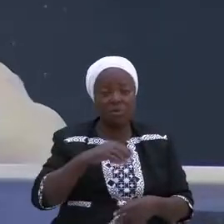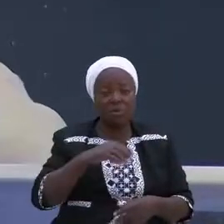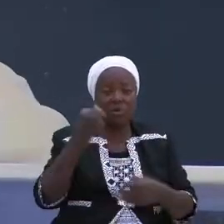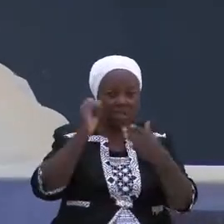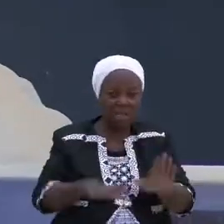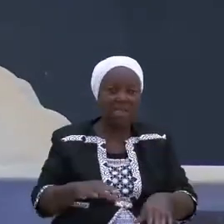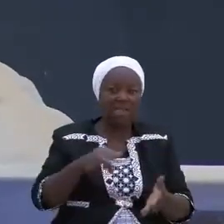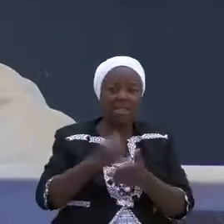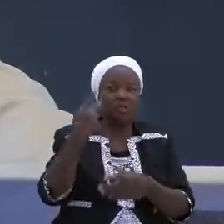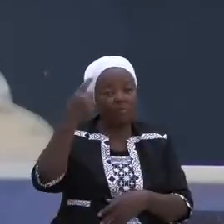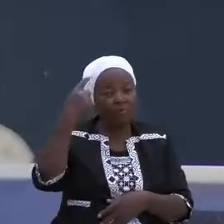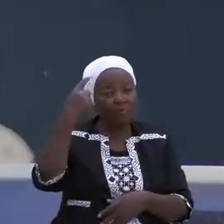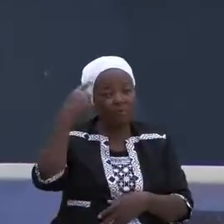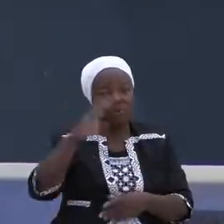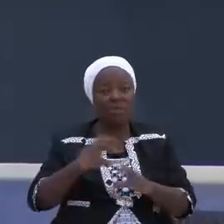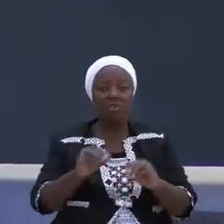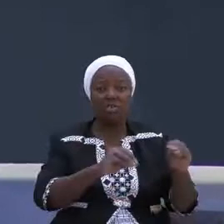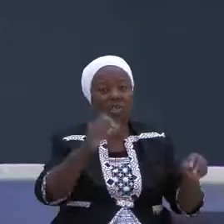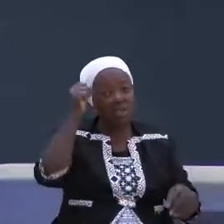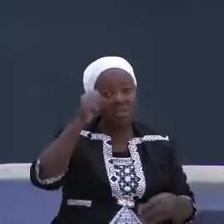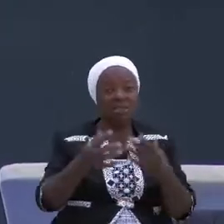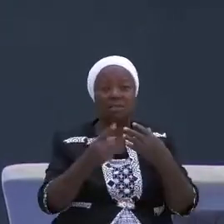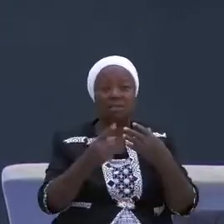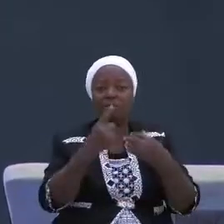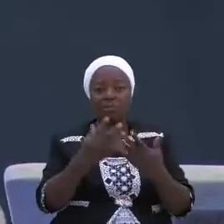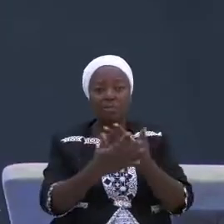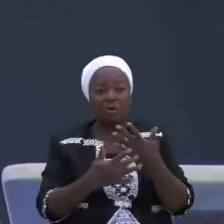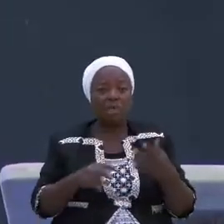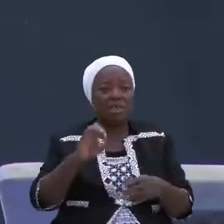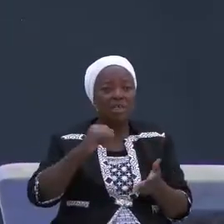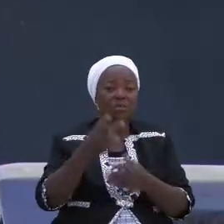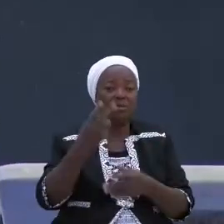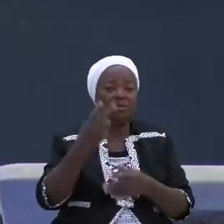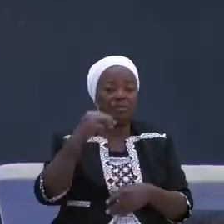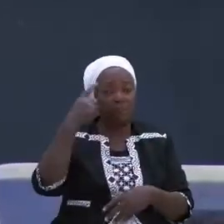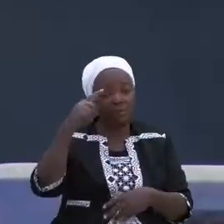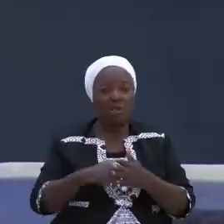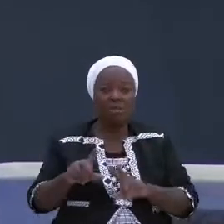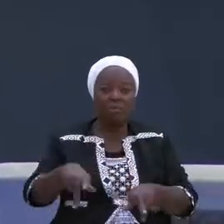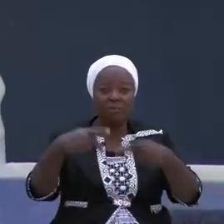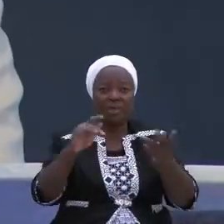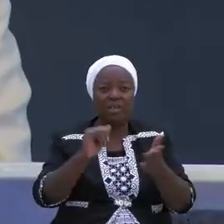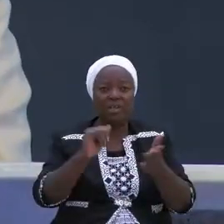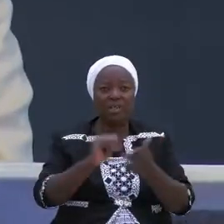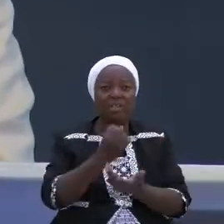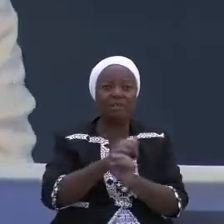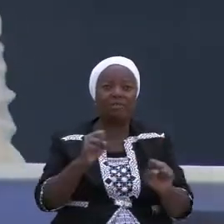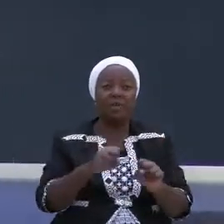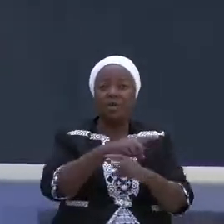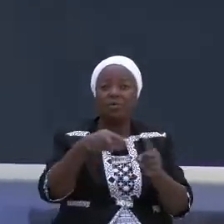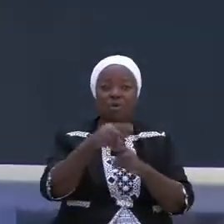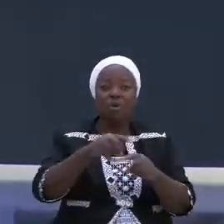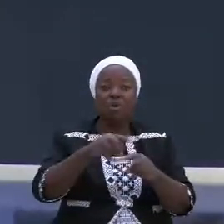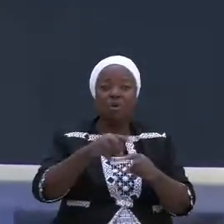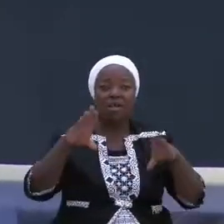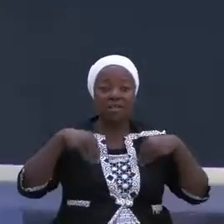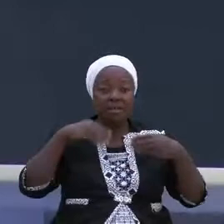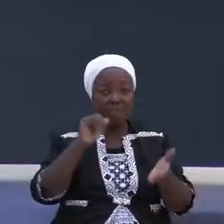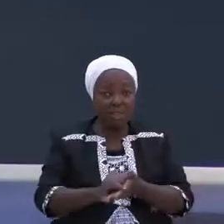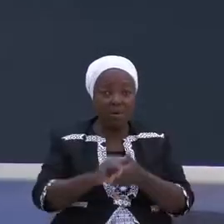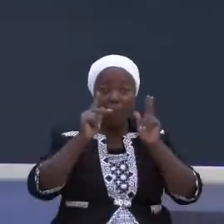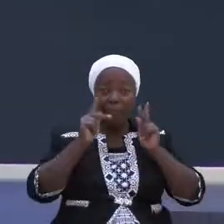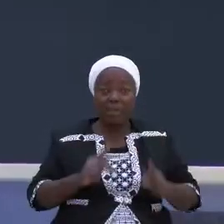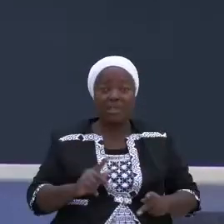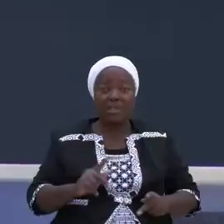blood it was for you it provided salvation when you accept that personally